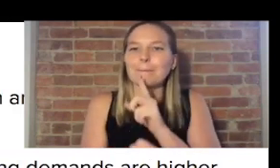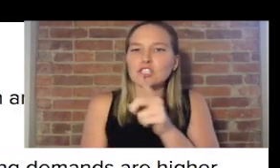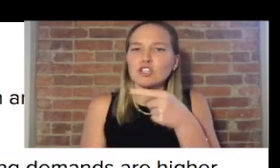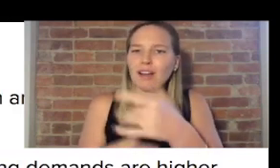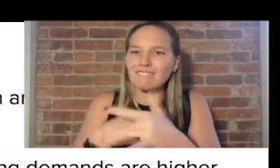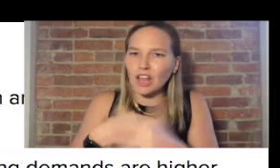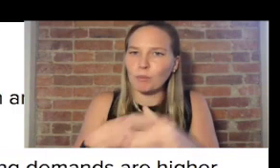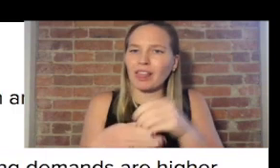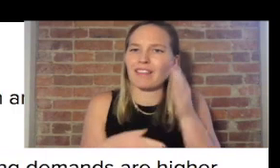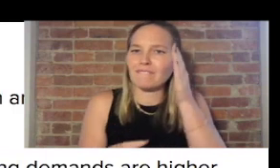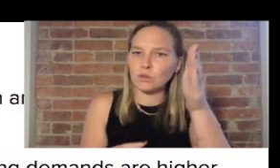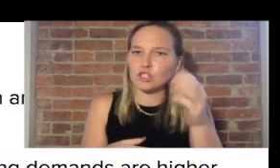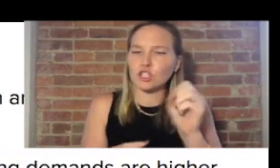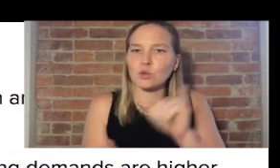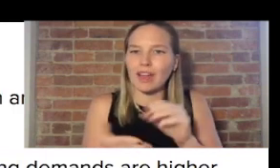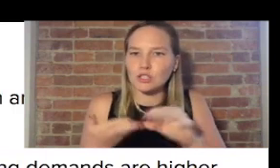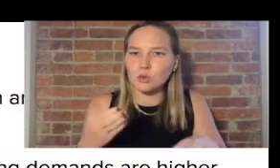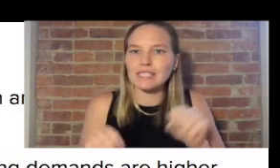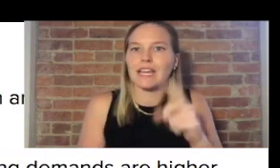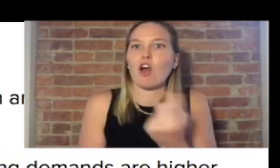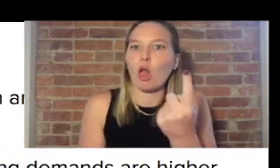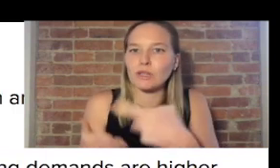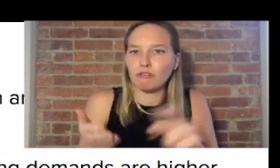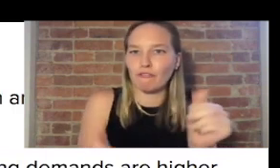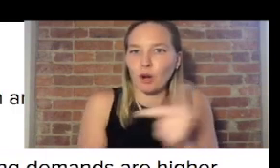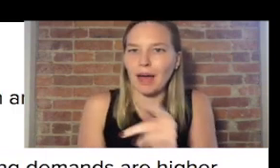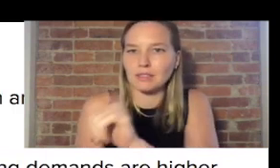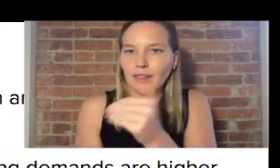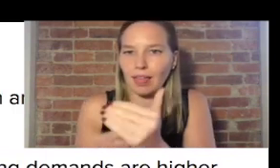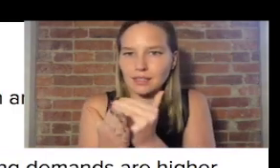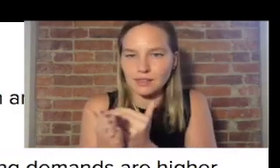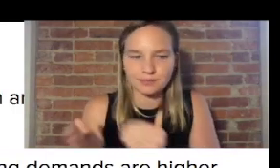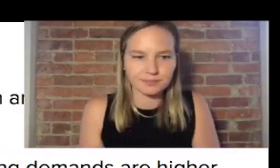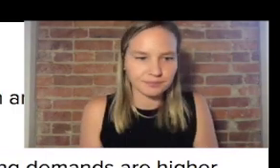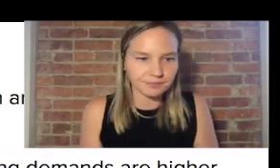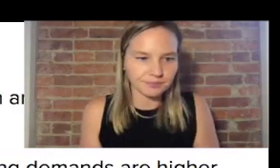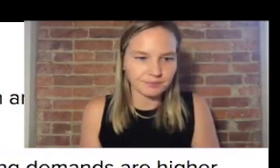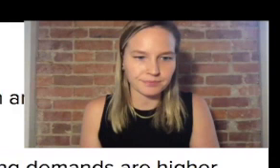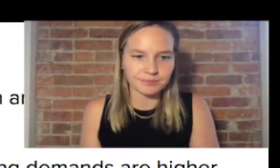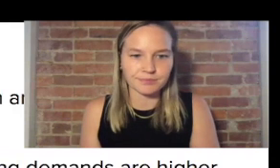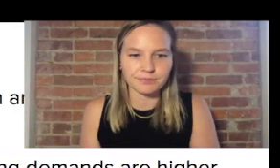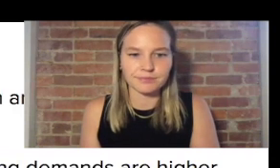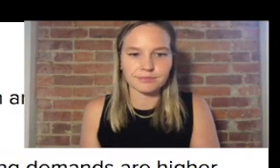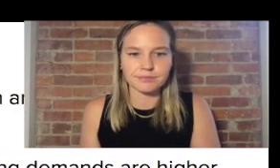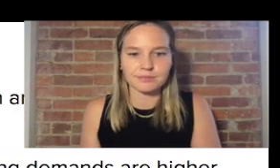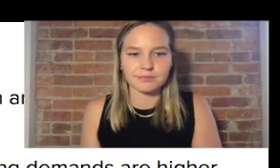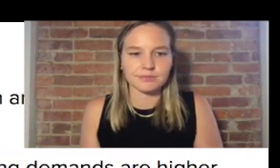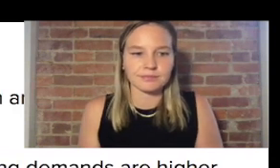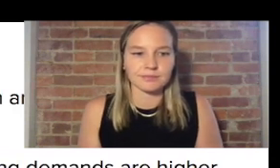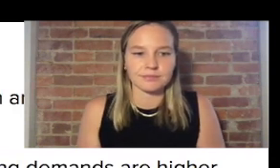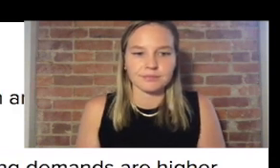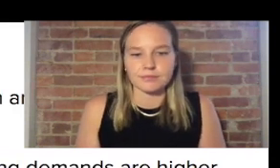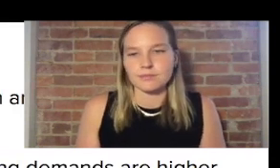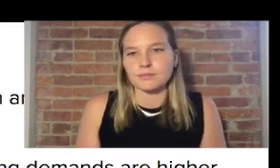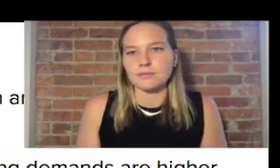if they didn't have quality Wi-Fi at the time. So it's important to record that information so the student can refer back